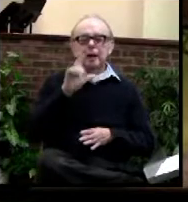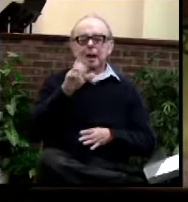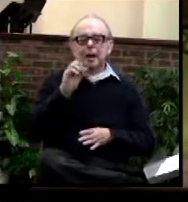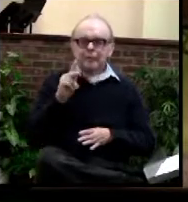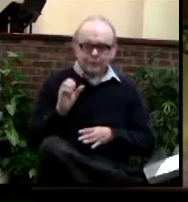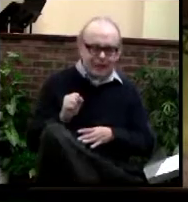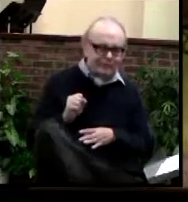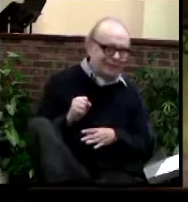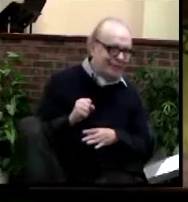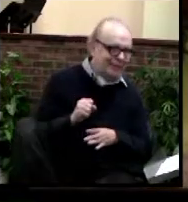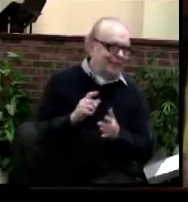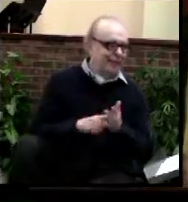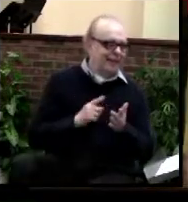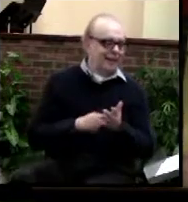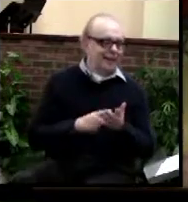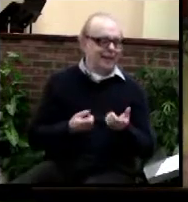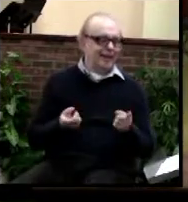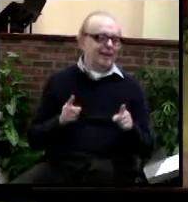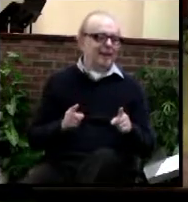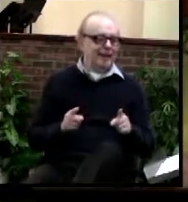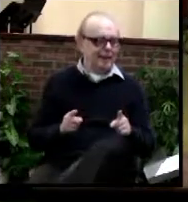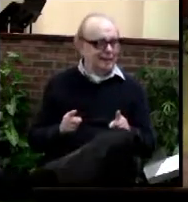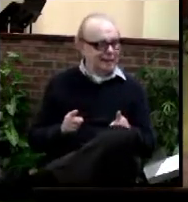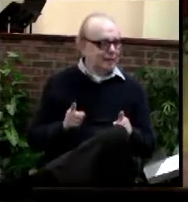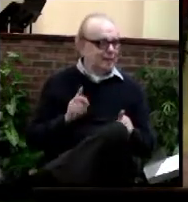Because sometimes what happens is we flip and flop